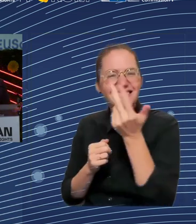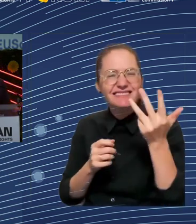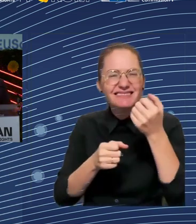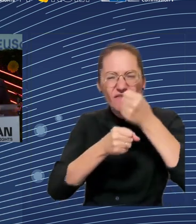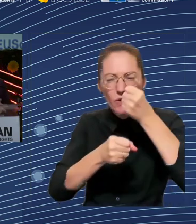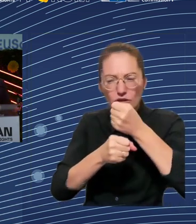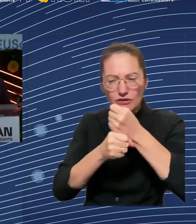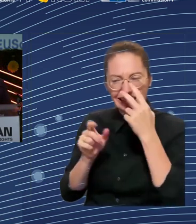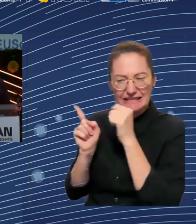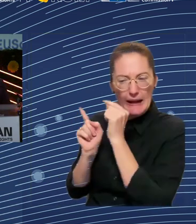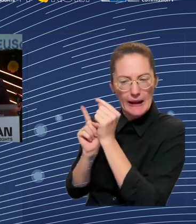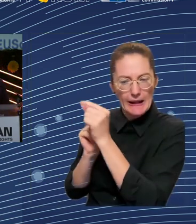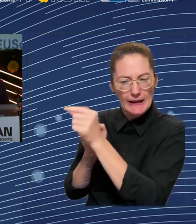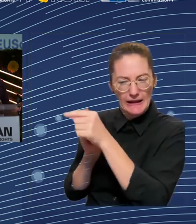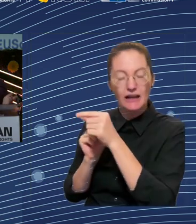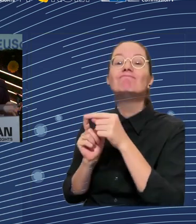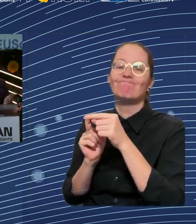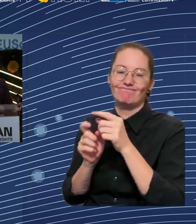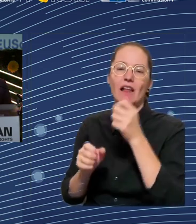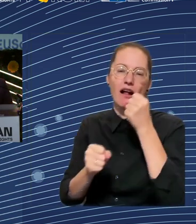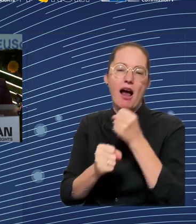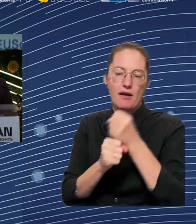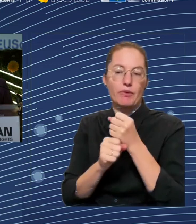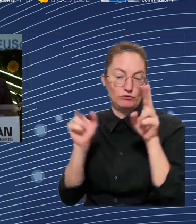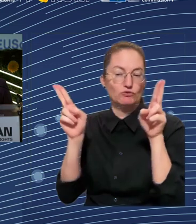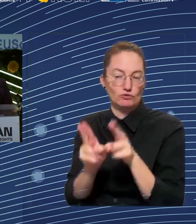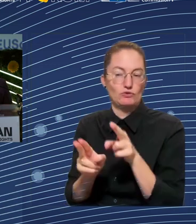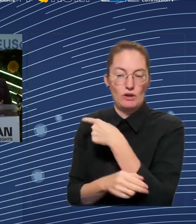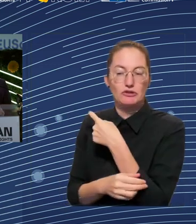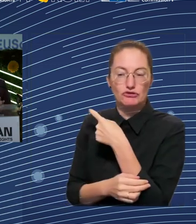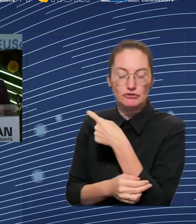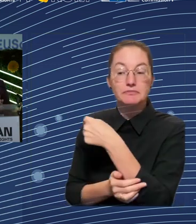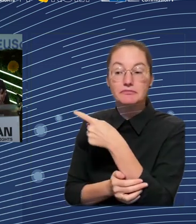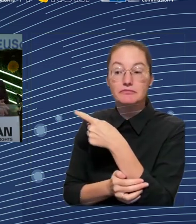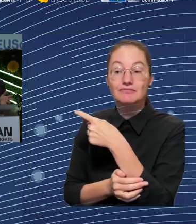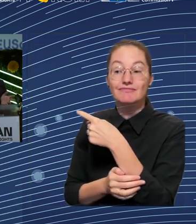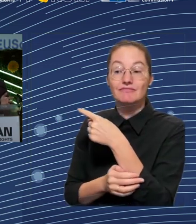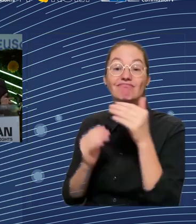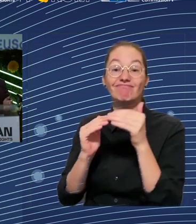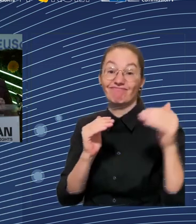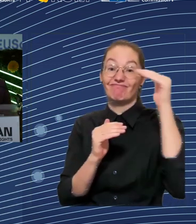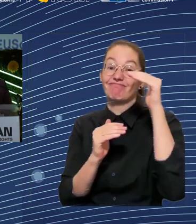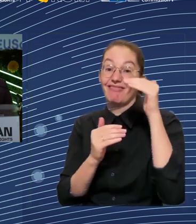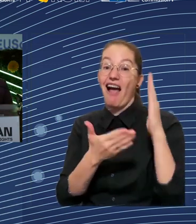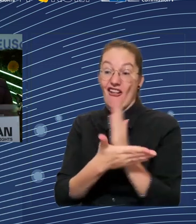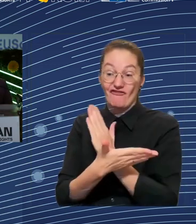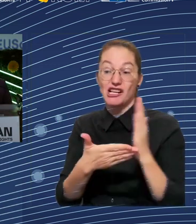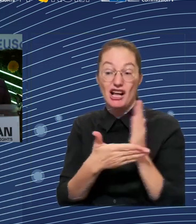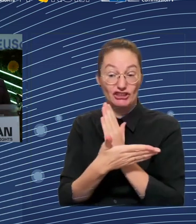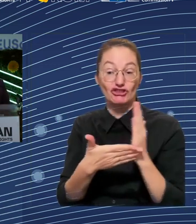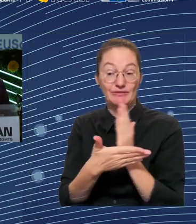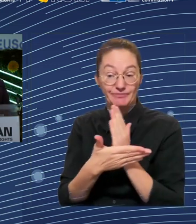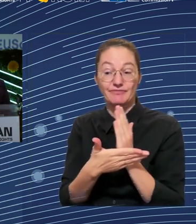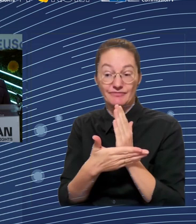cleaners, over 40% of cleaners, cooks and bartenders and carers state that they have financial difficulties in making ends